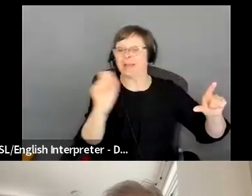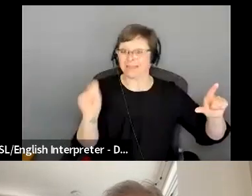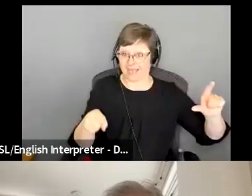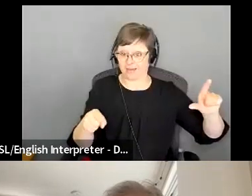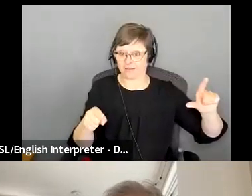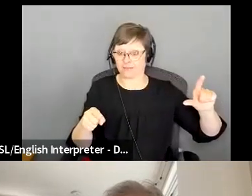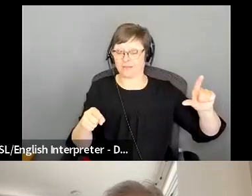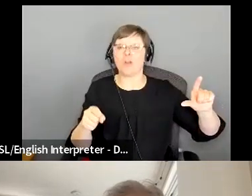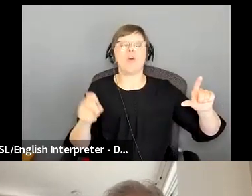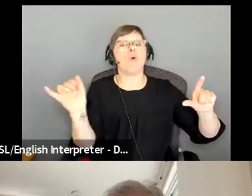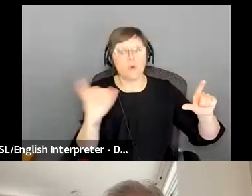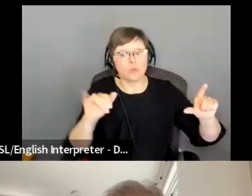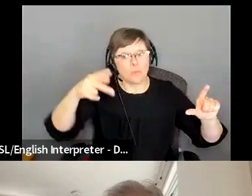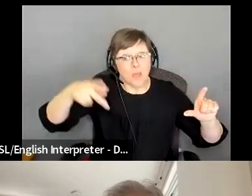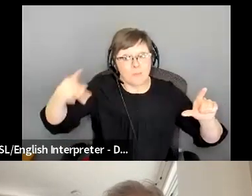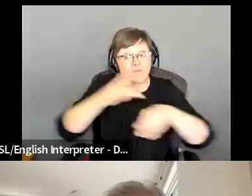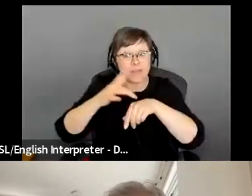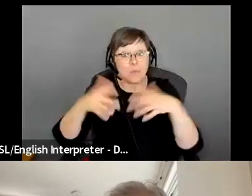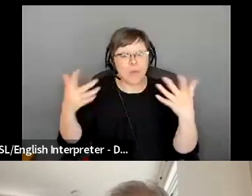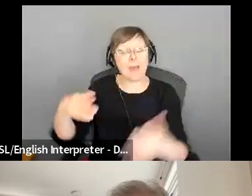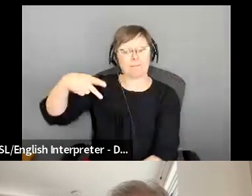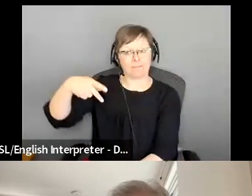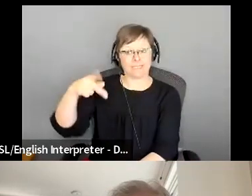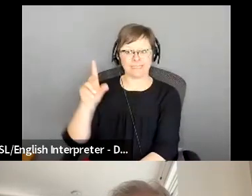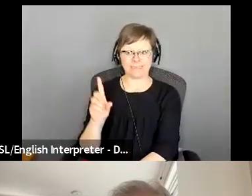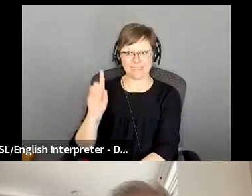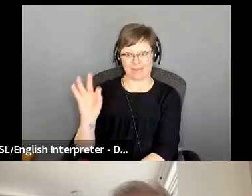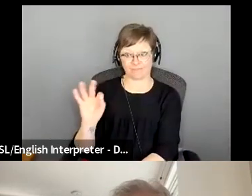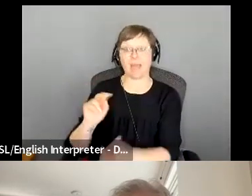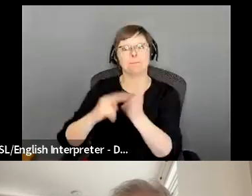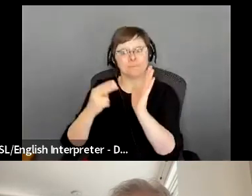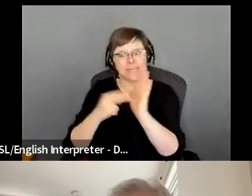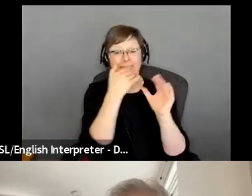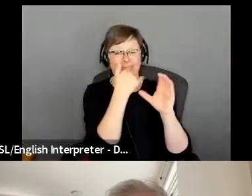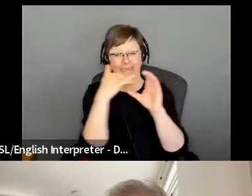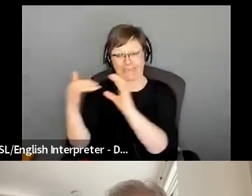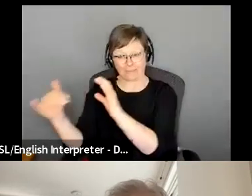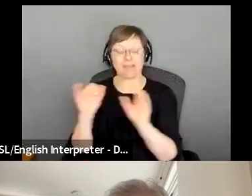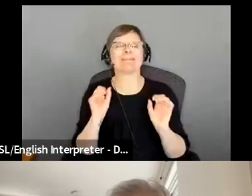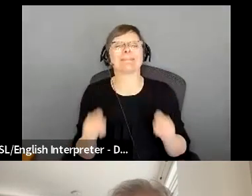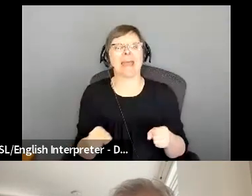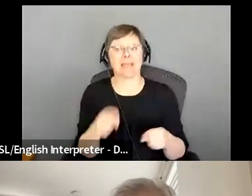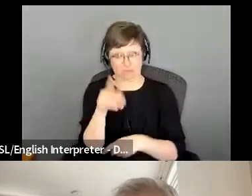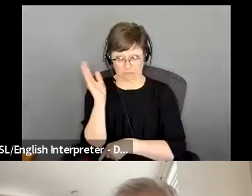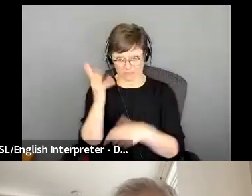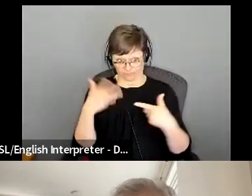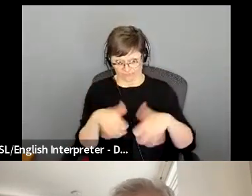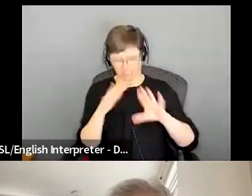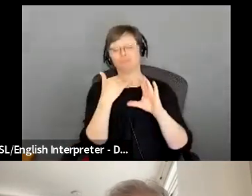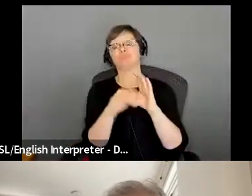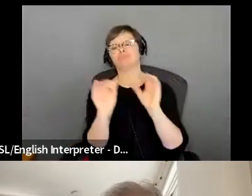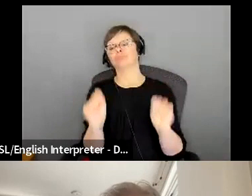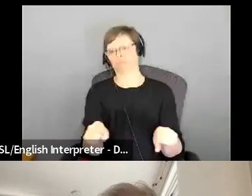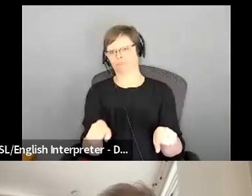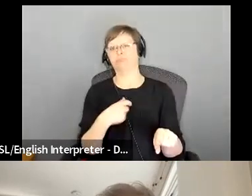we do have this PowerPoint available in PDF to be sent out after the presentation. So I will be